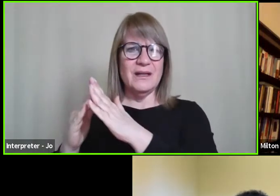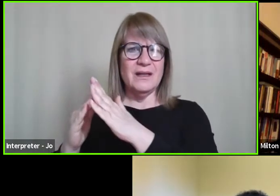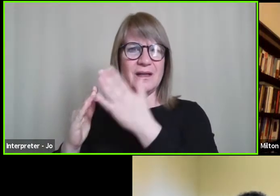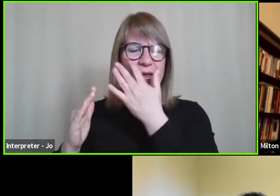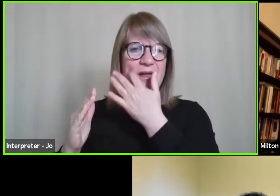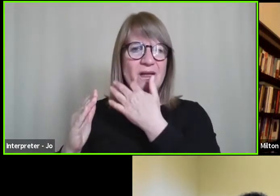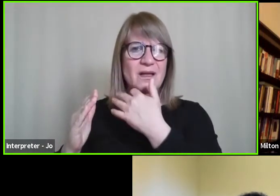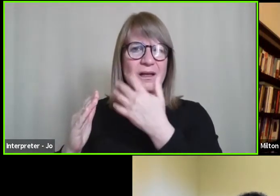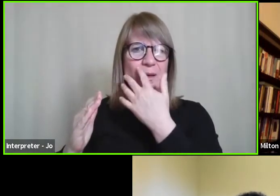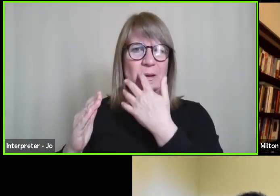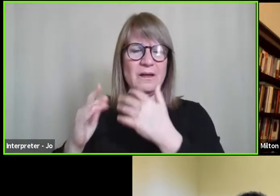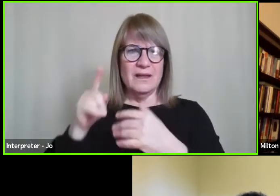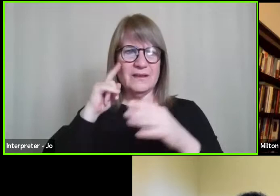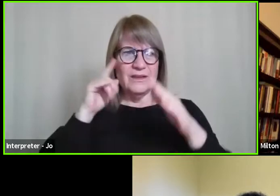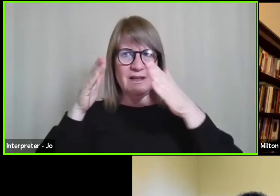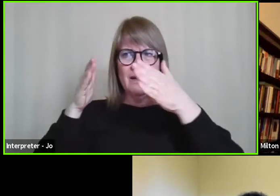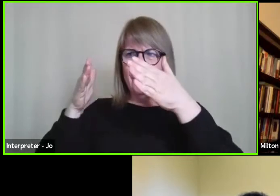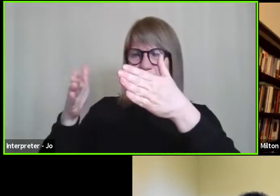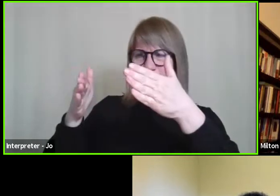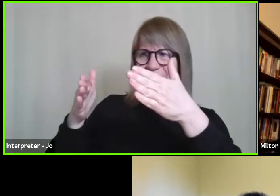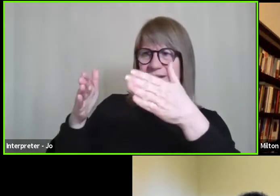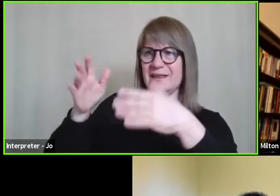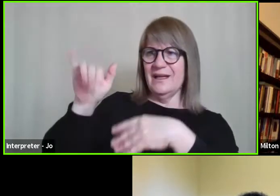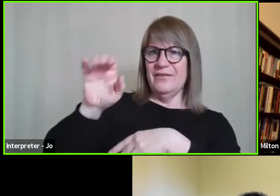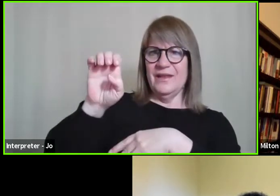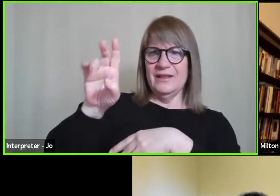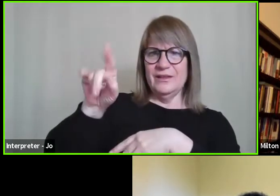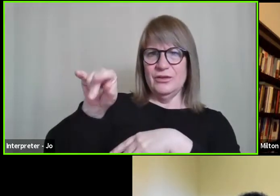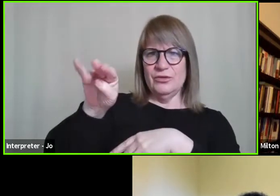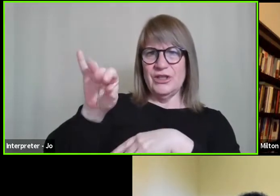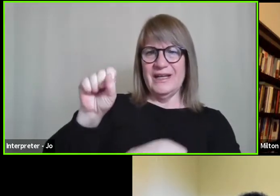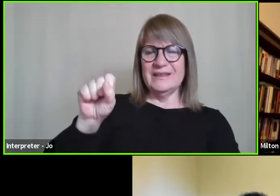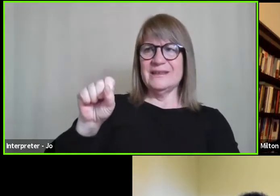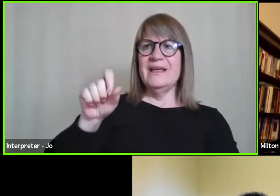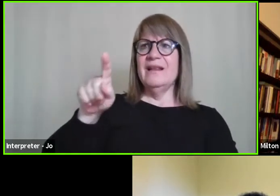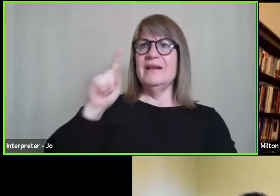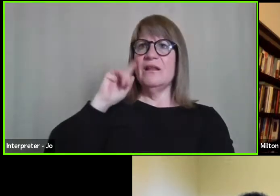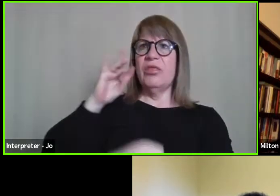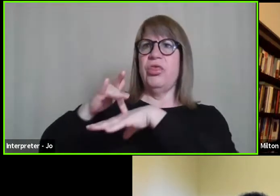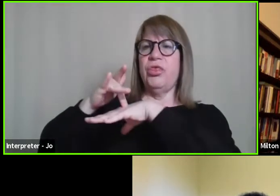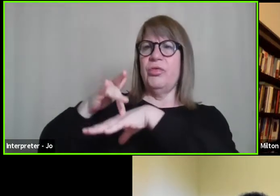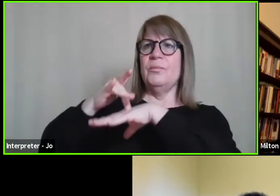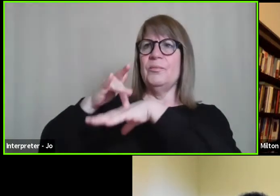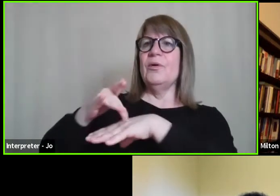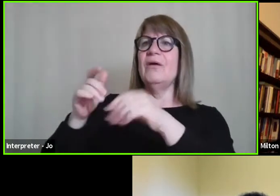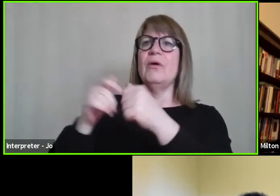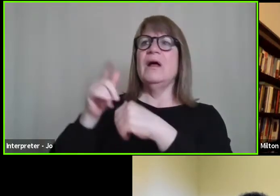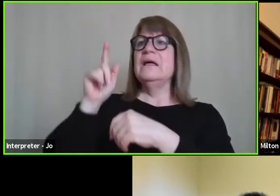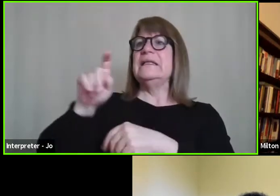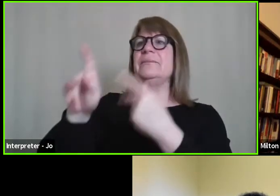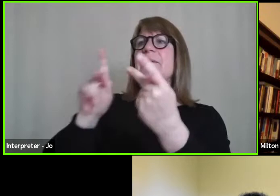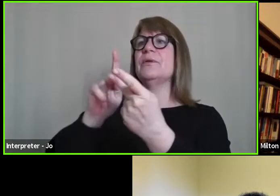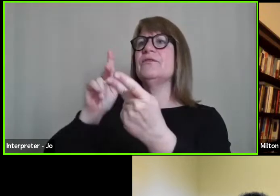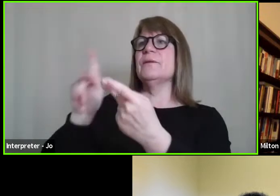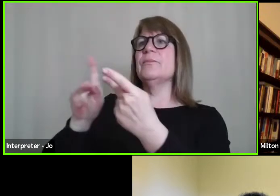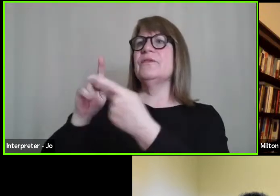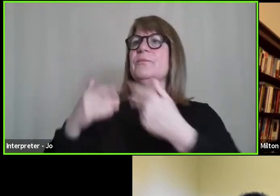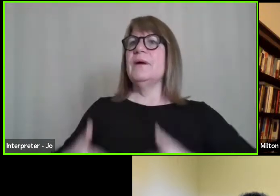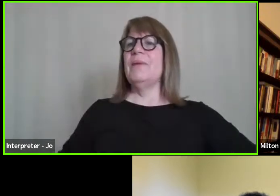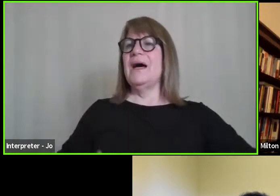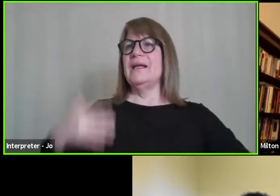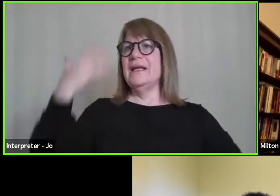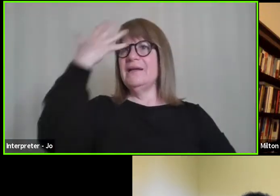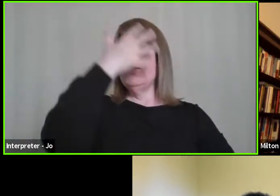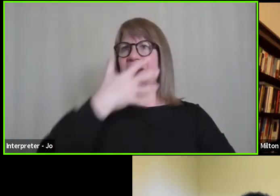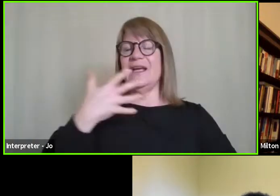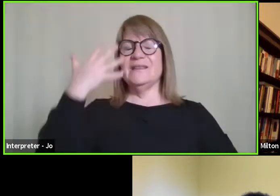uh in the in the focus you know of this preoccupation with perfection but there are other broader social justice implications i'm wondering